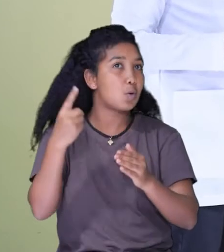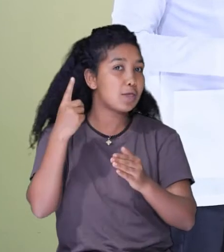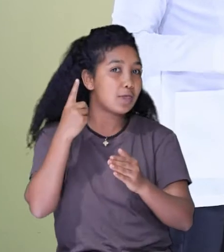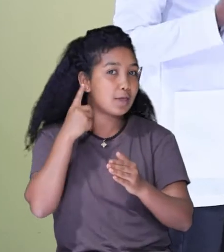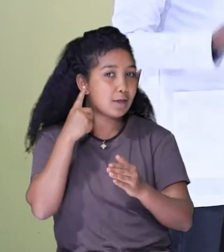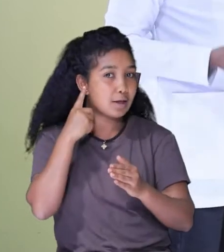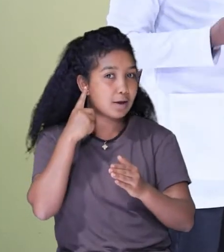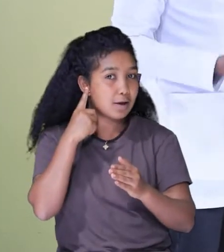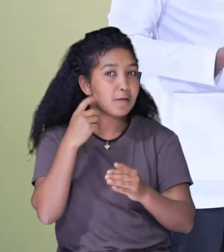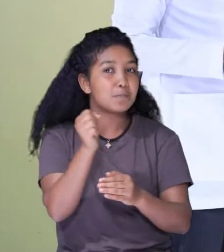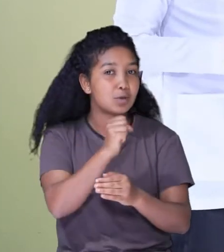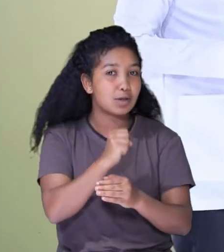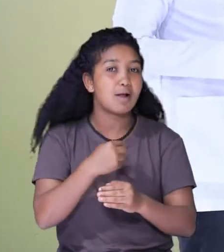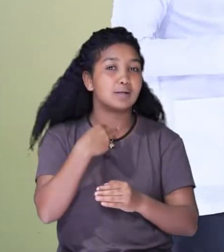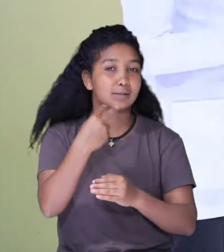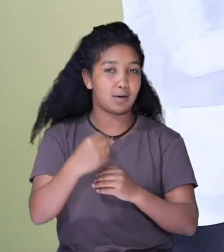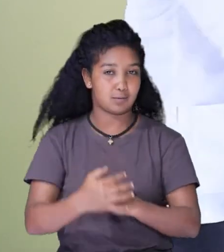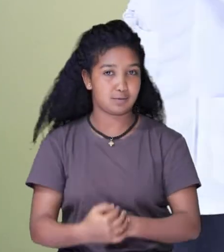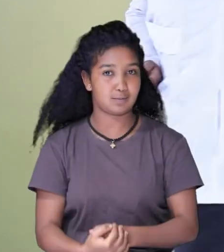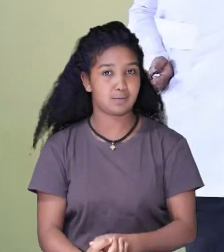hear musical sound.